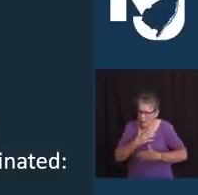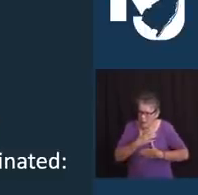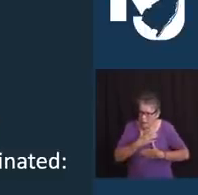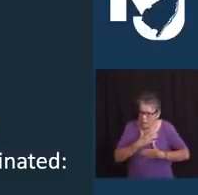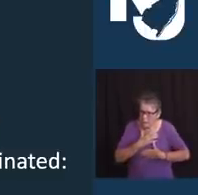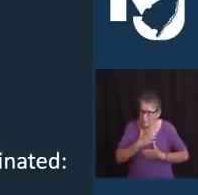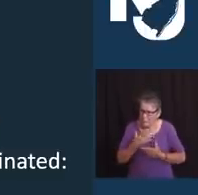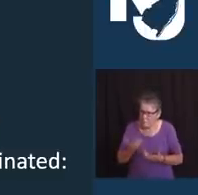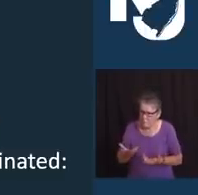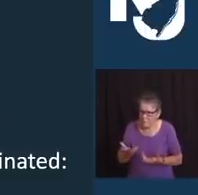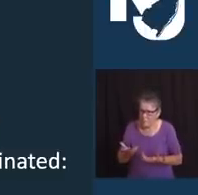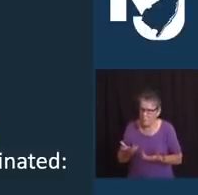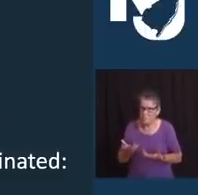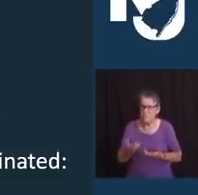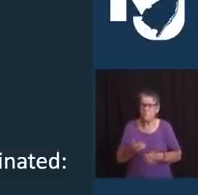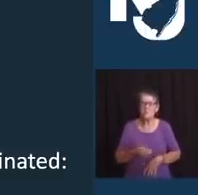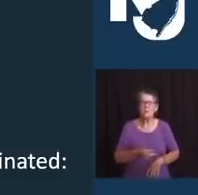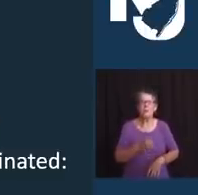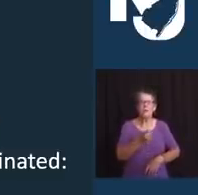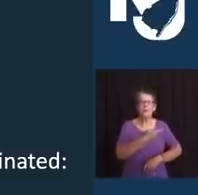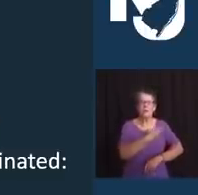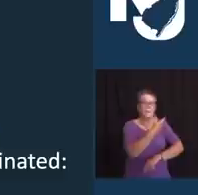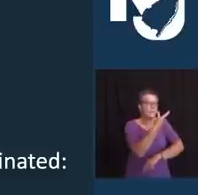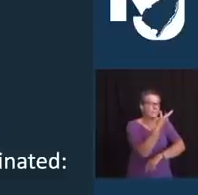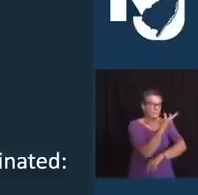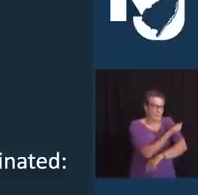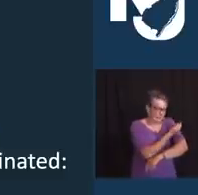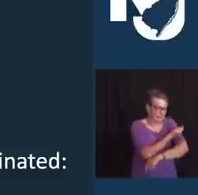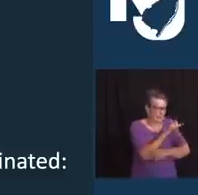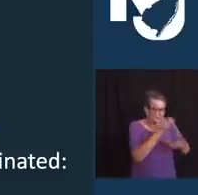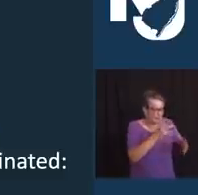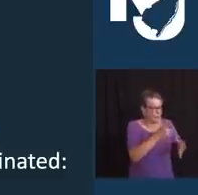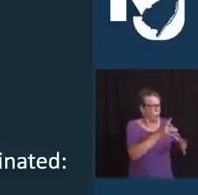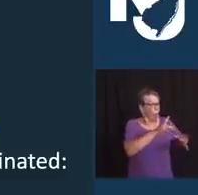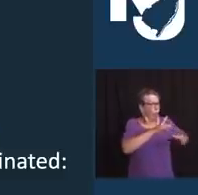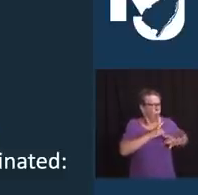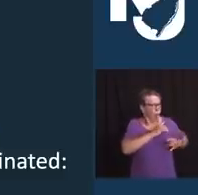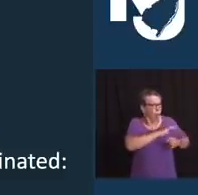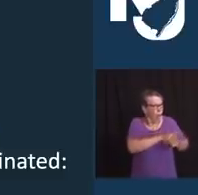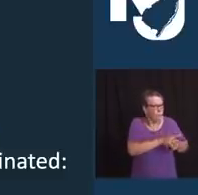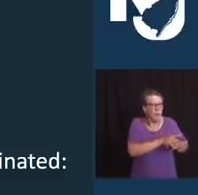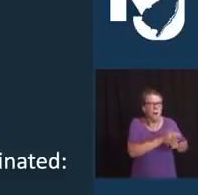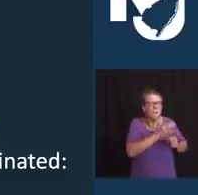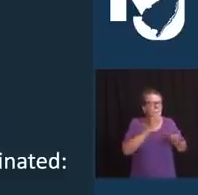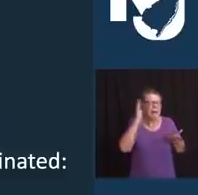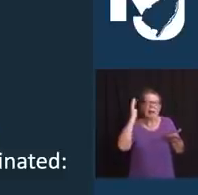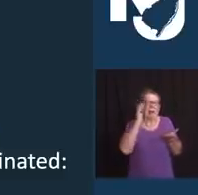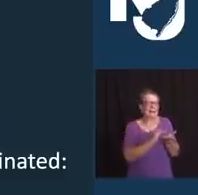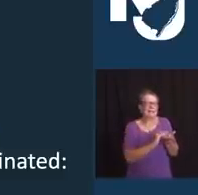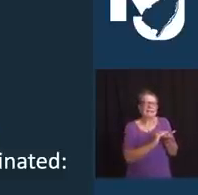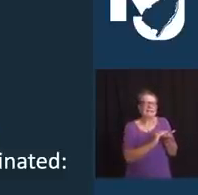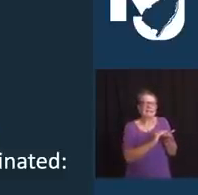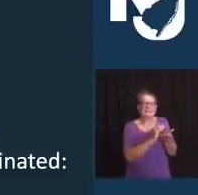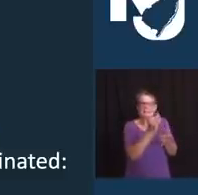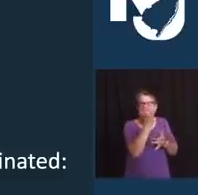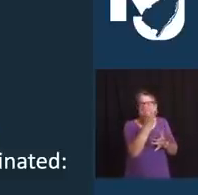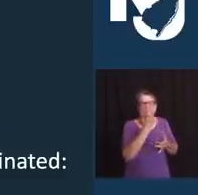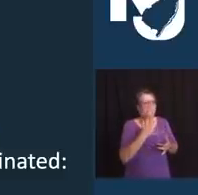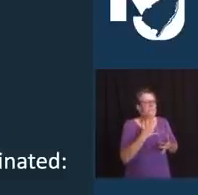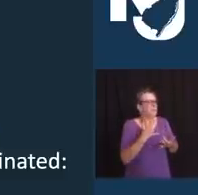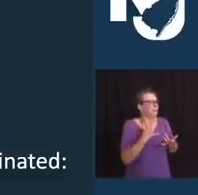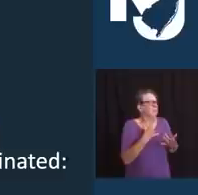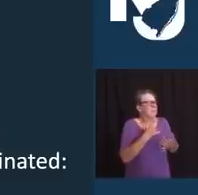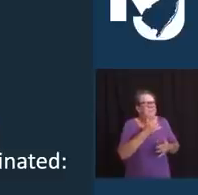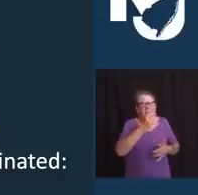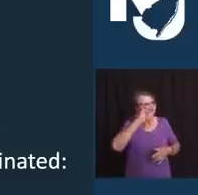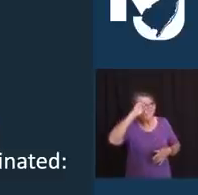to hospitalization. So in those same dates between July 12th and July 19th, 95%